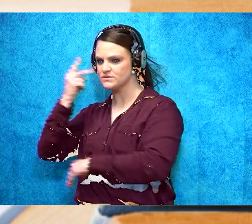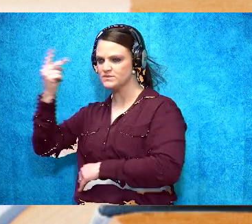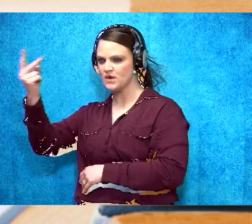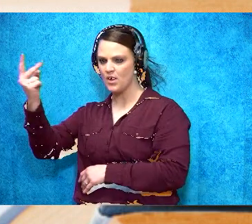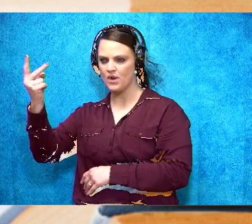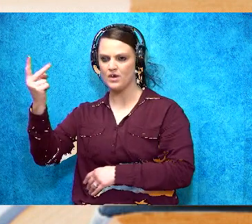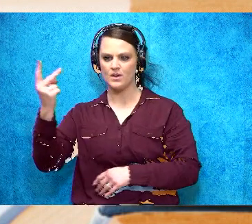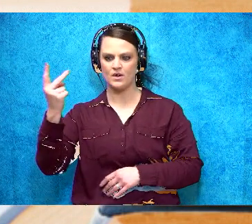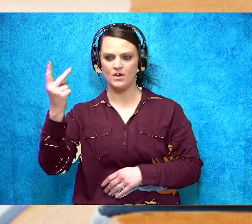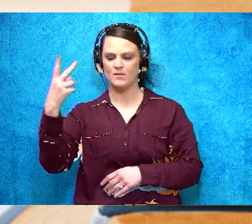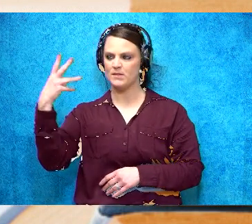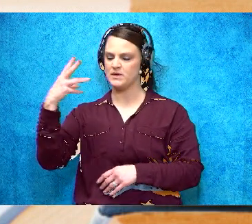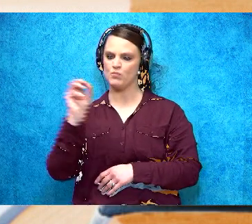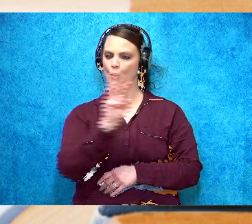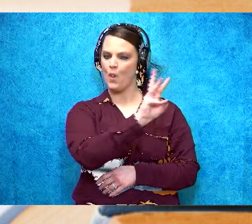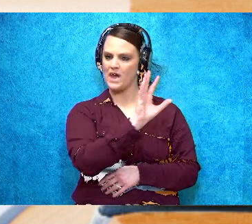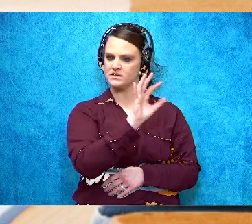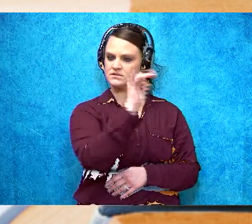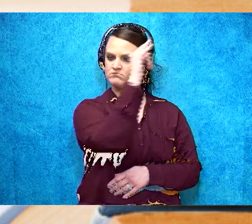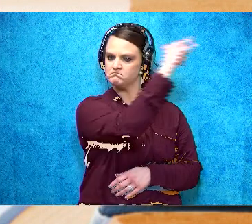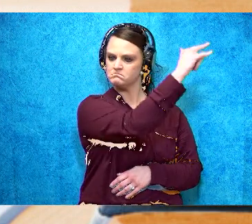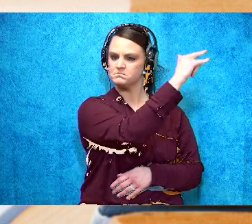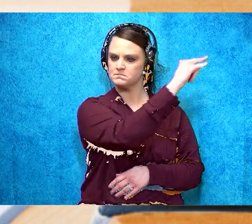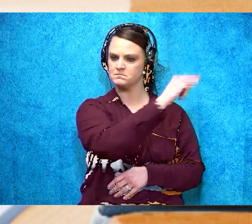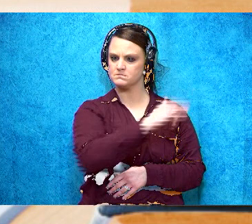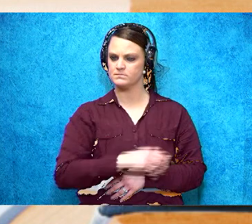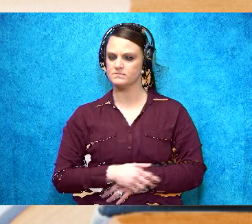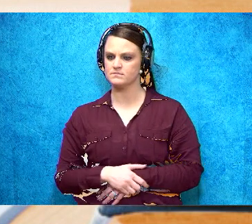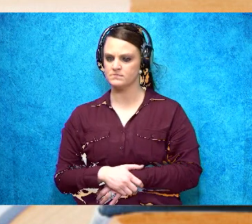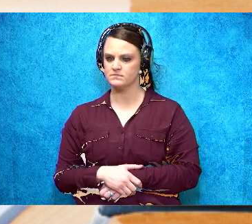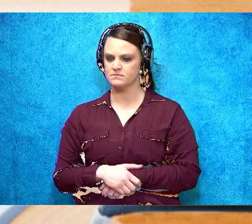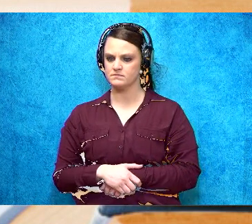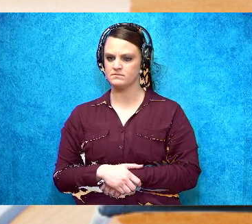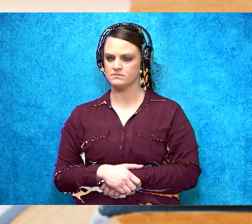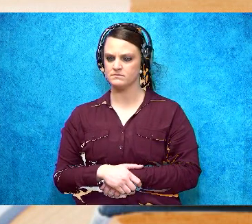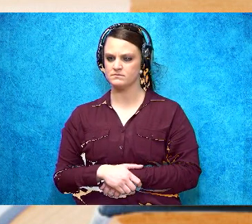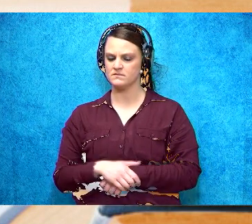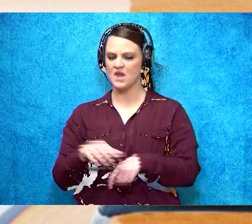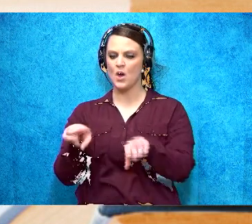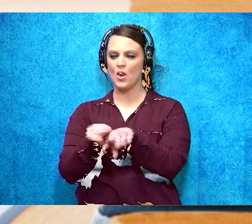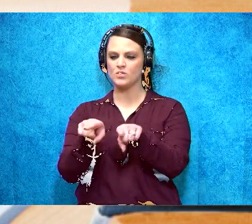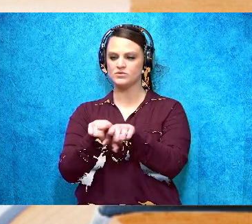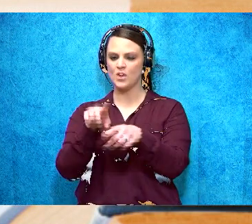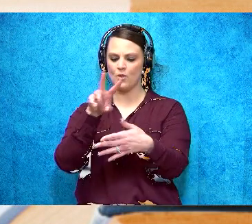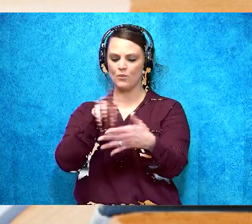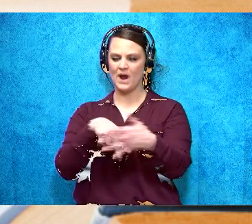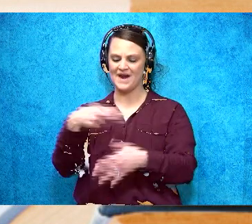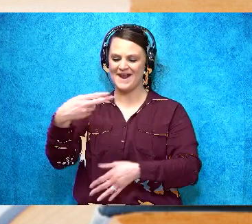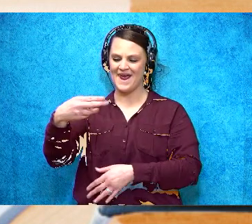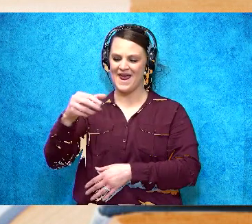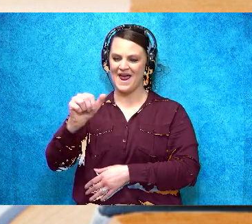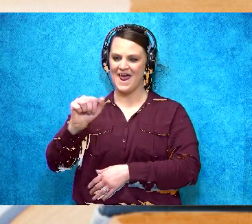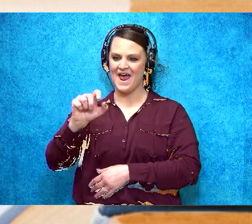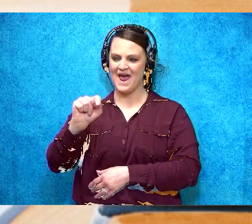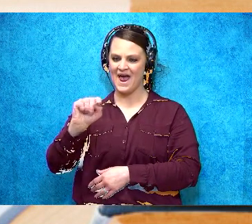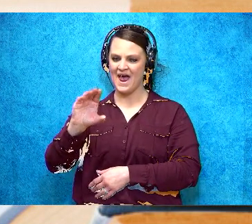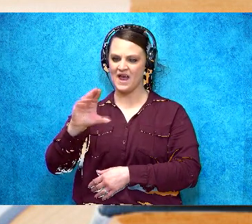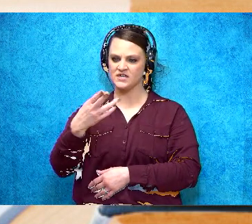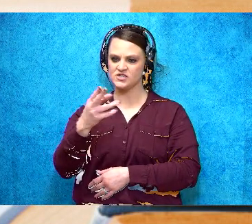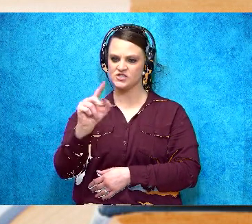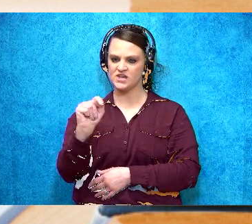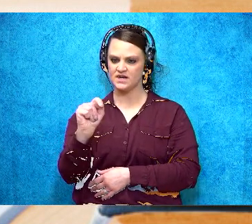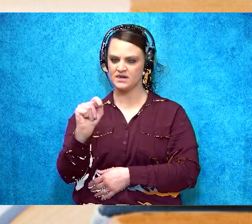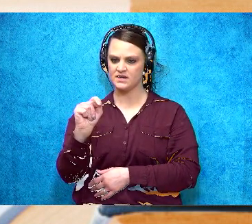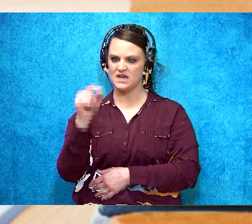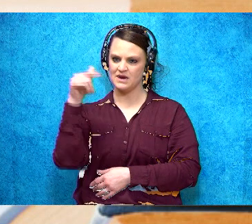Maybe out west. Also bringing to mind, this reminds me of a book I've read, Hatchet, and he